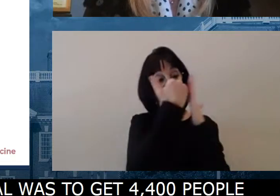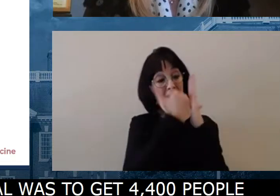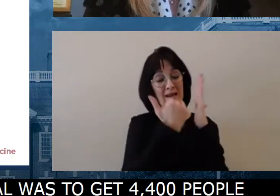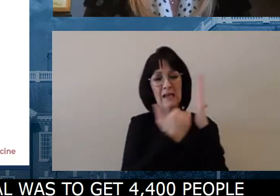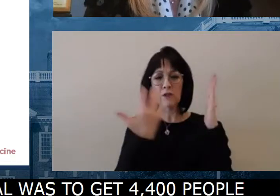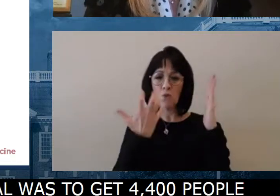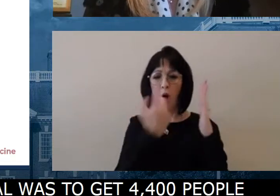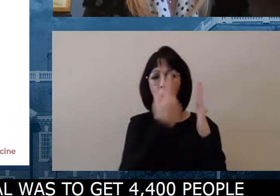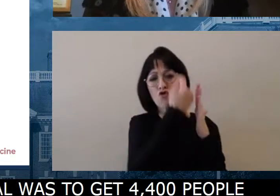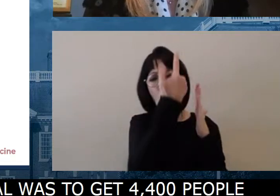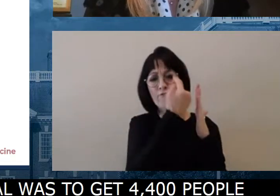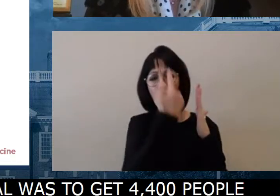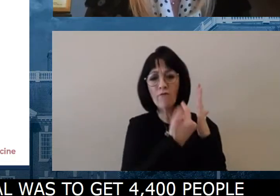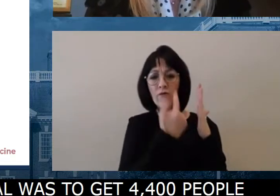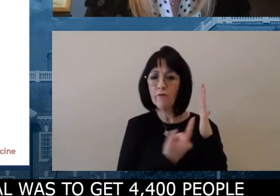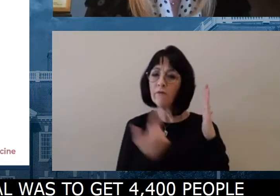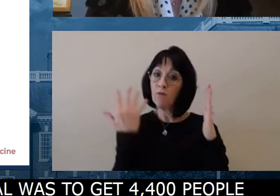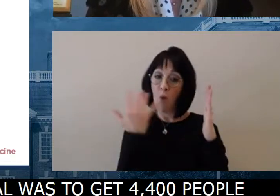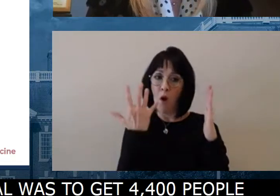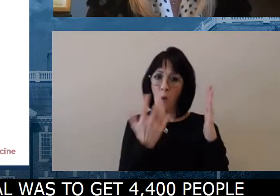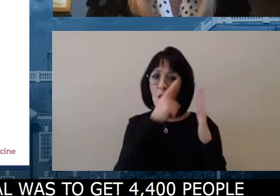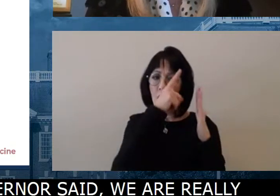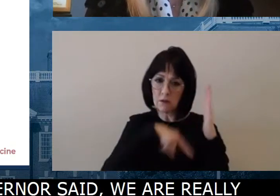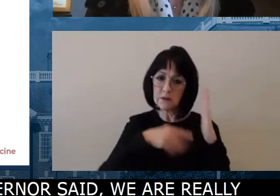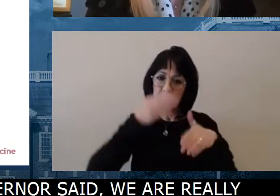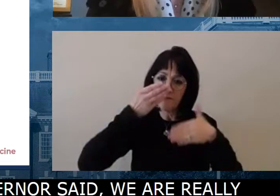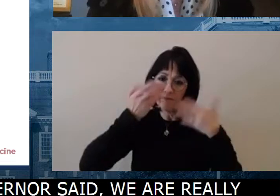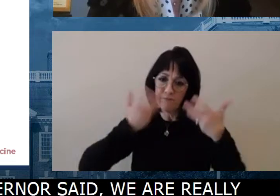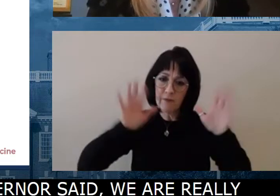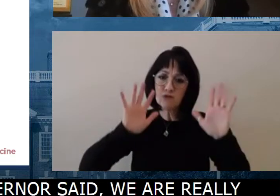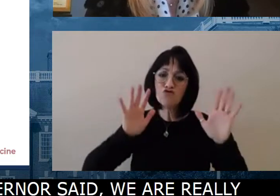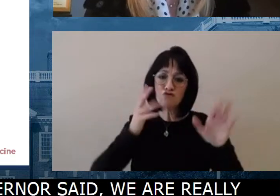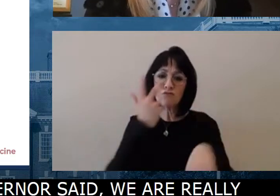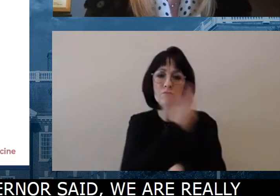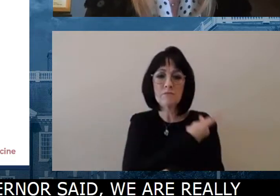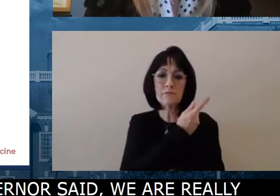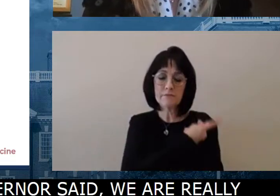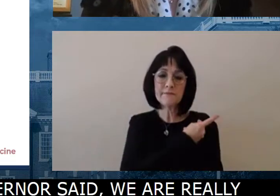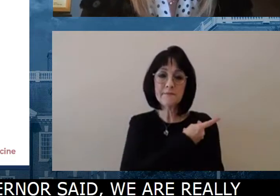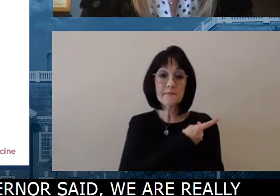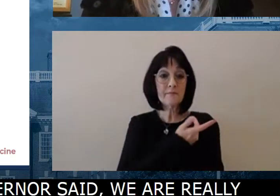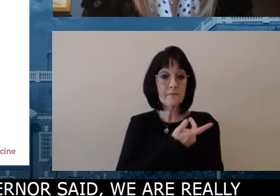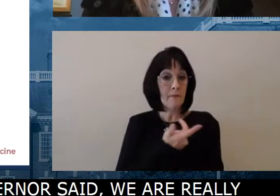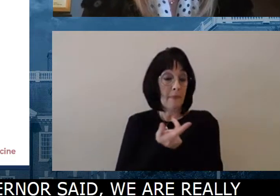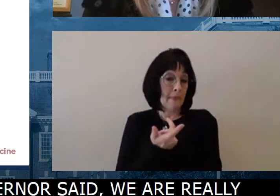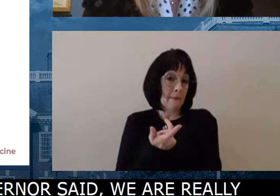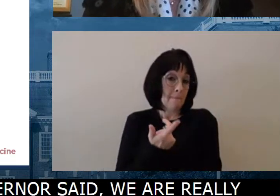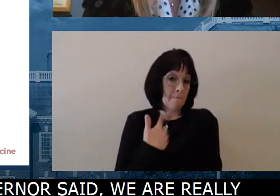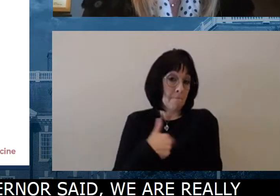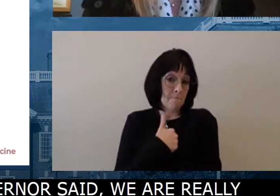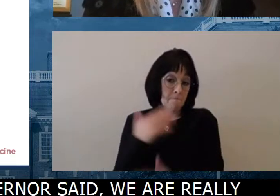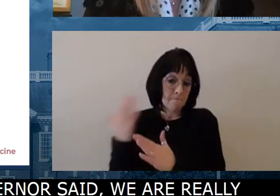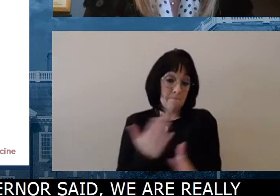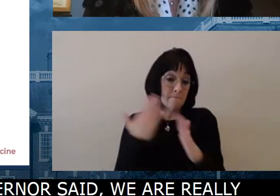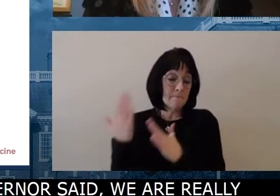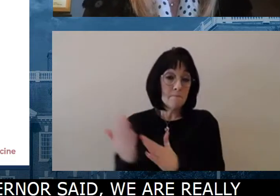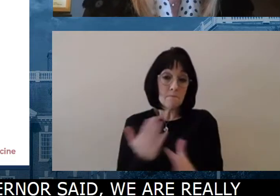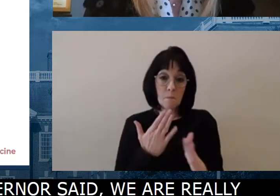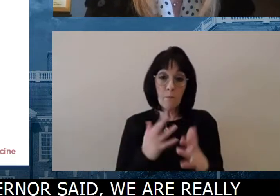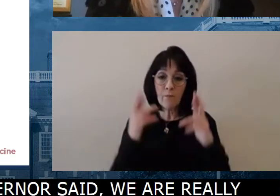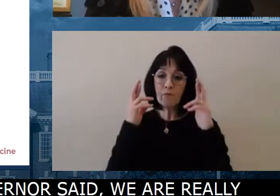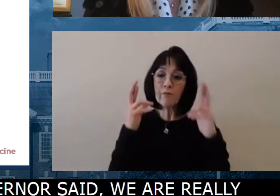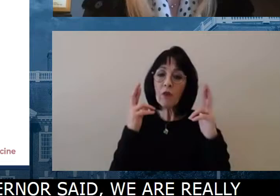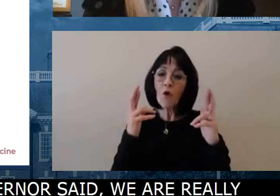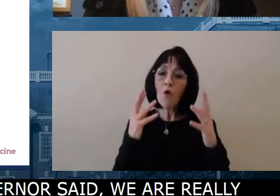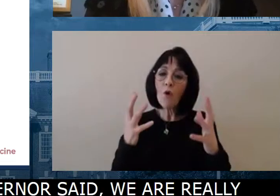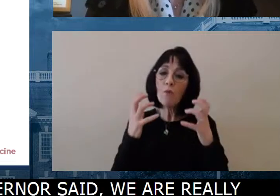really excited and hoping to make significant progress in getting a lot of school